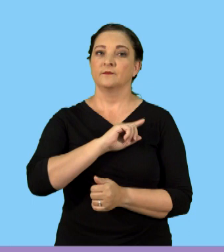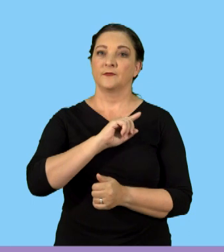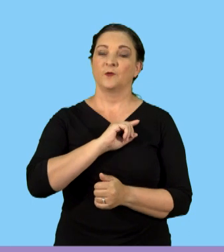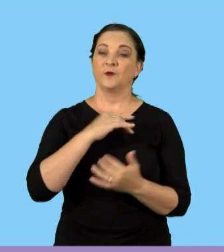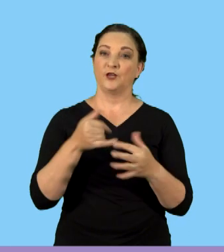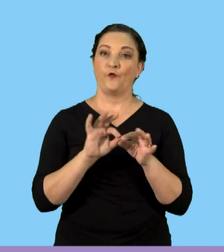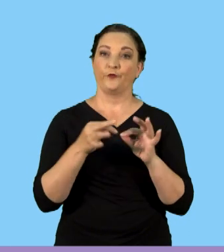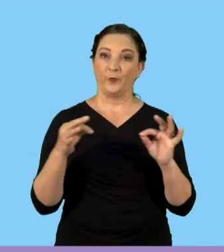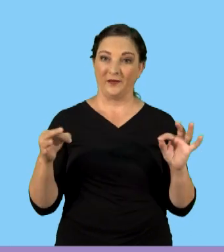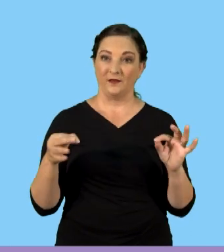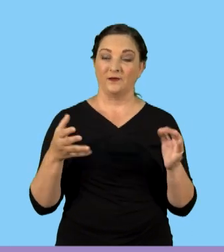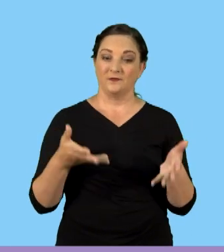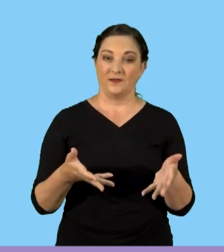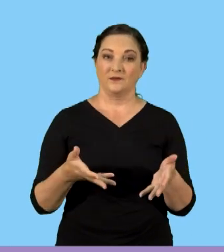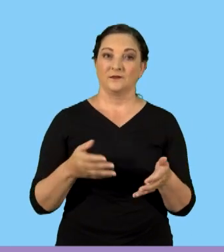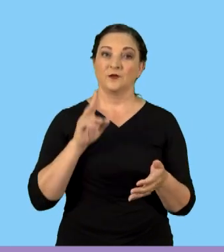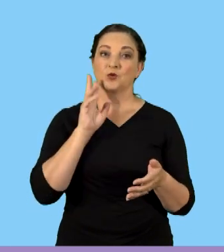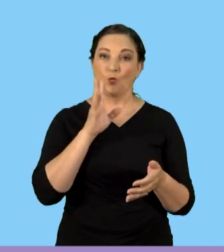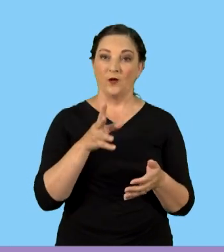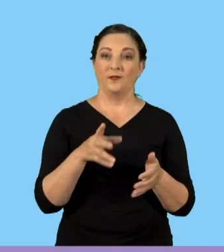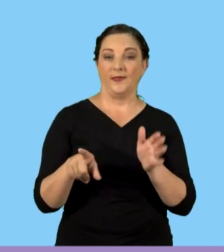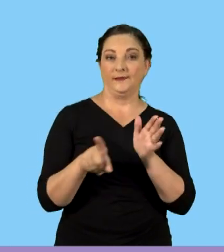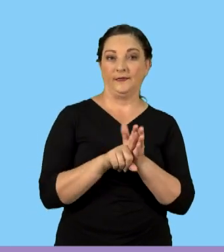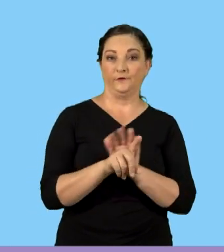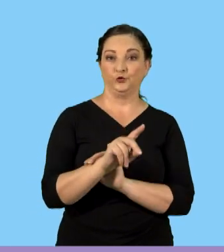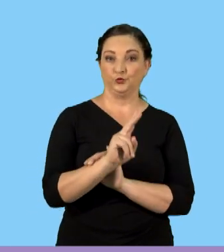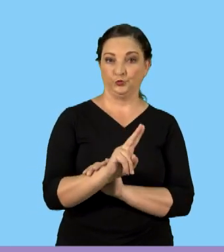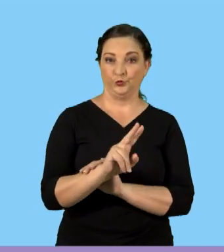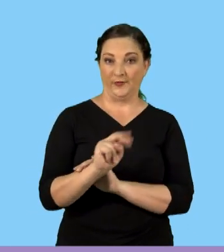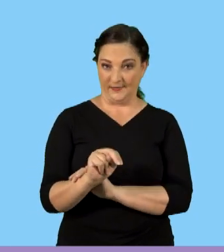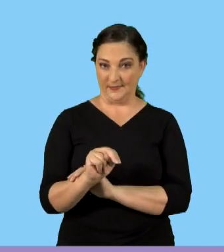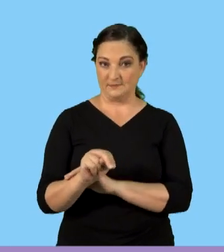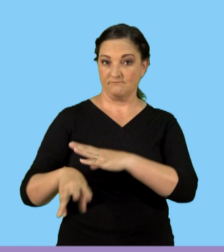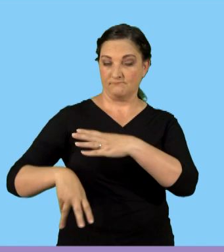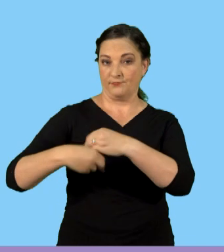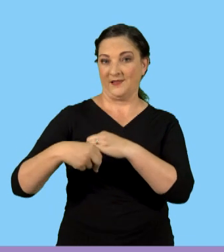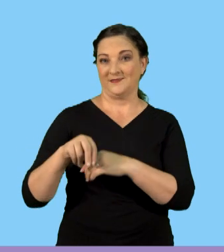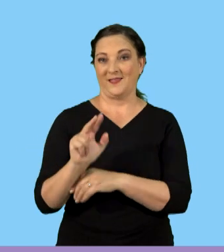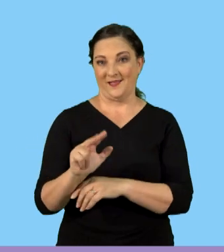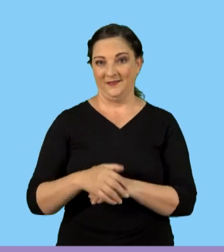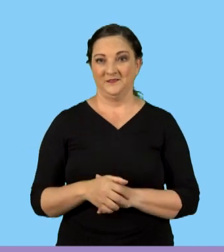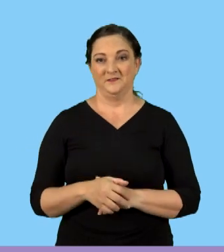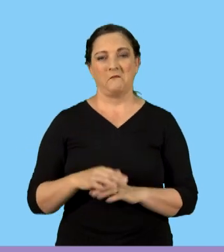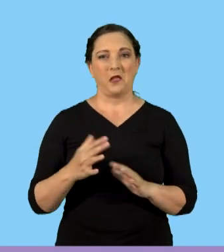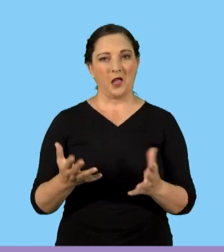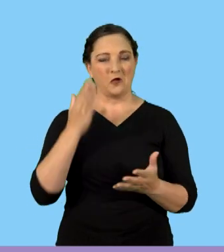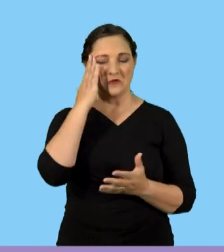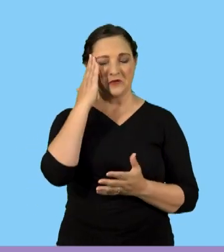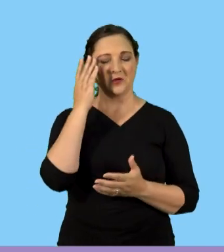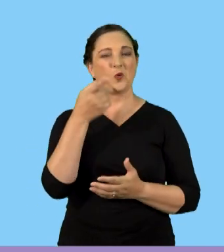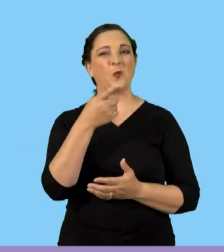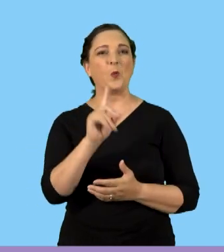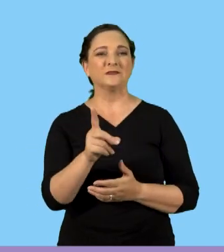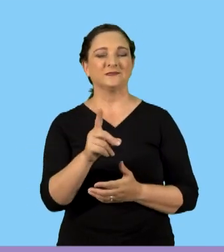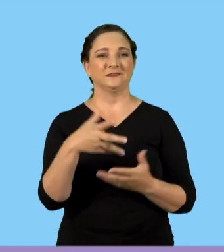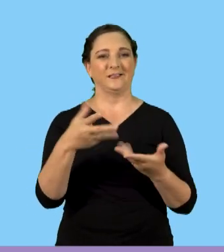that is going to be our formula for this pattern. That is a negative 2n plus 8. And that's